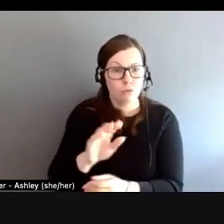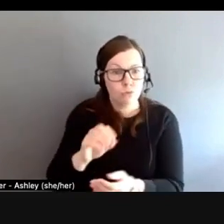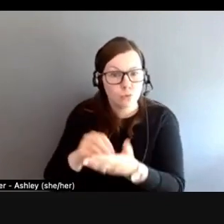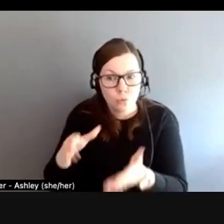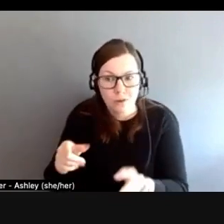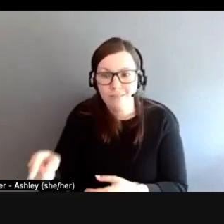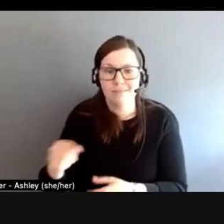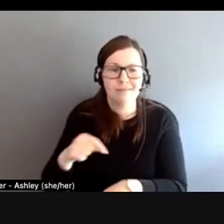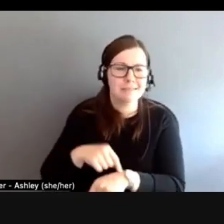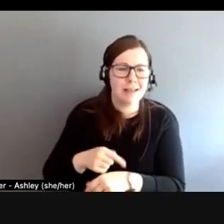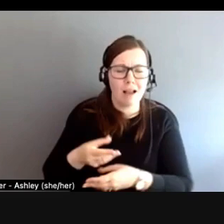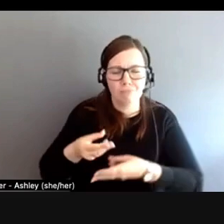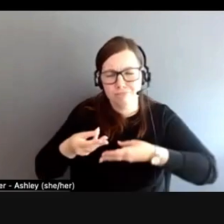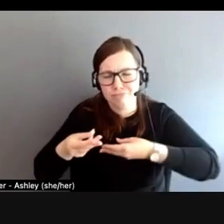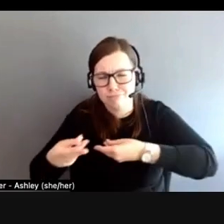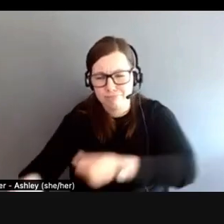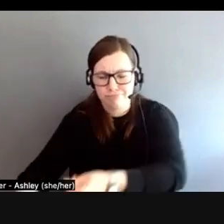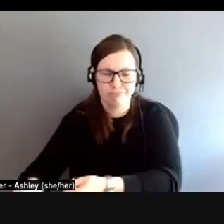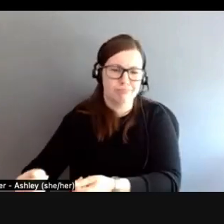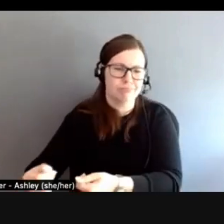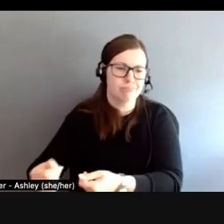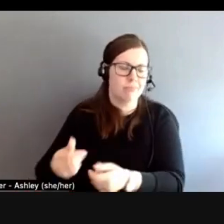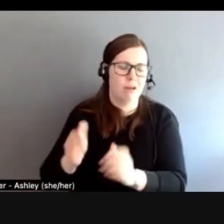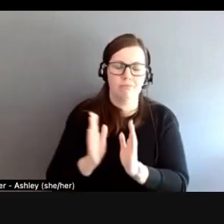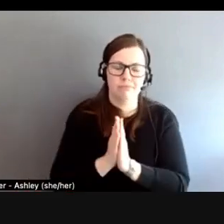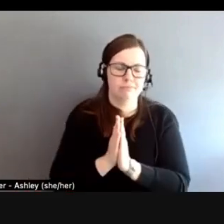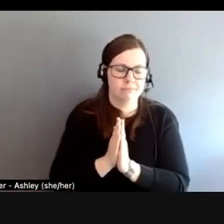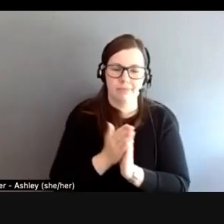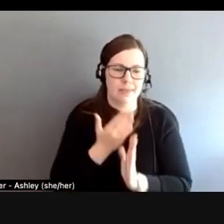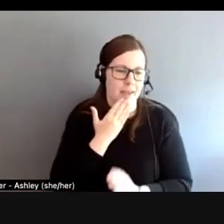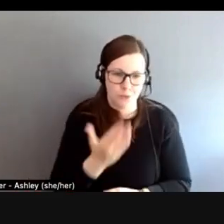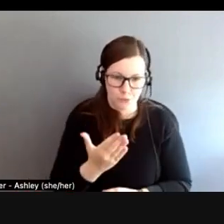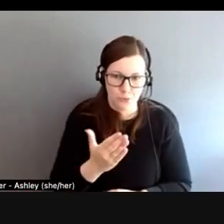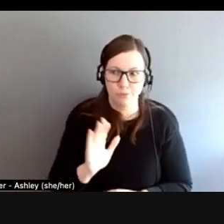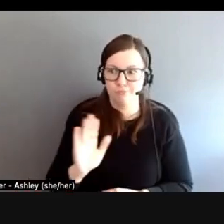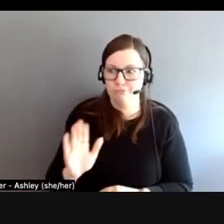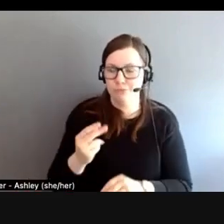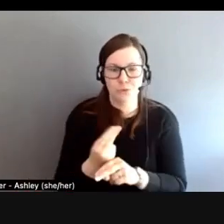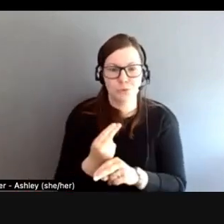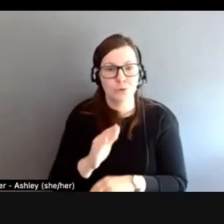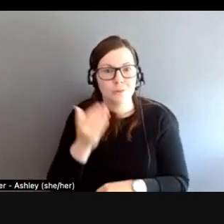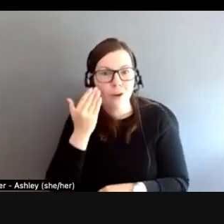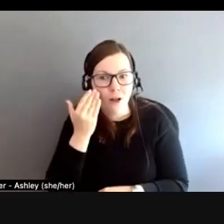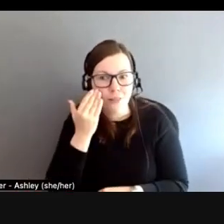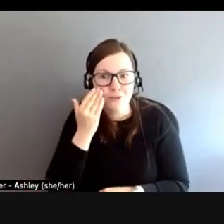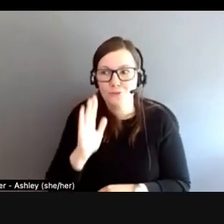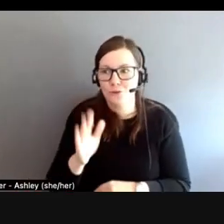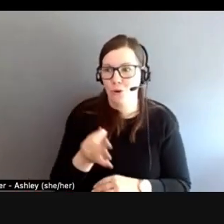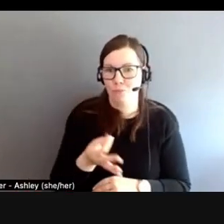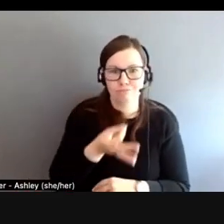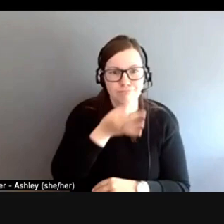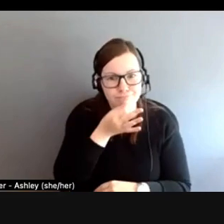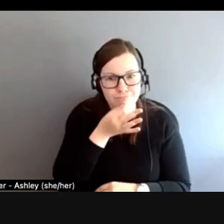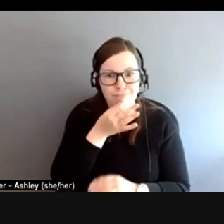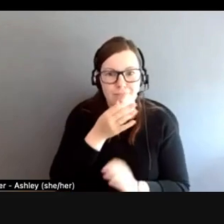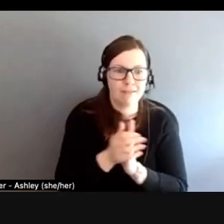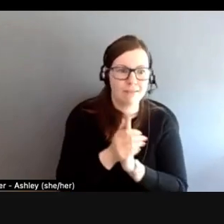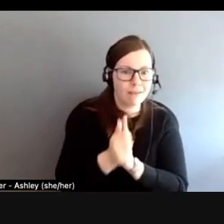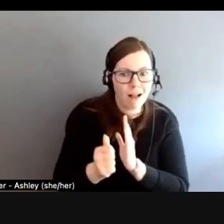really generous with your time and your knowledge and your expertise with all of us to